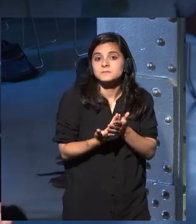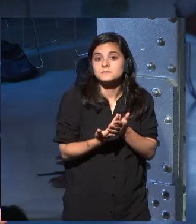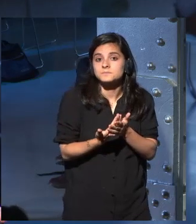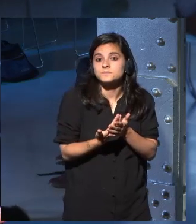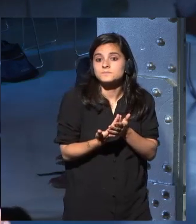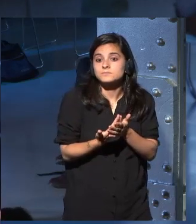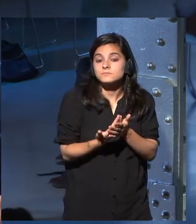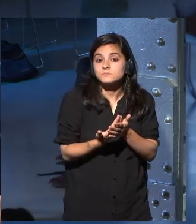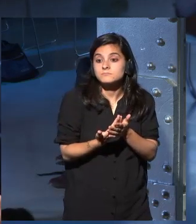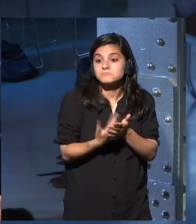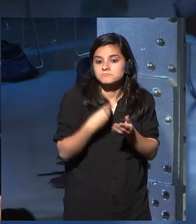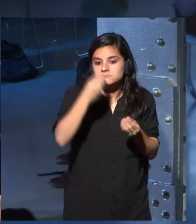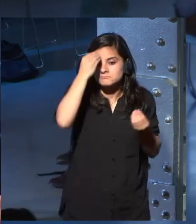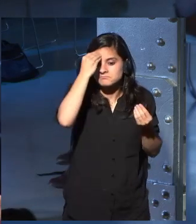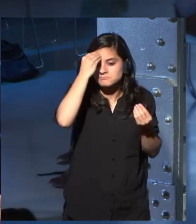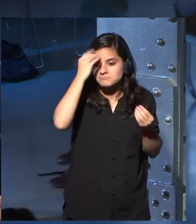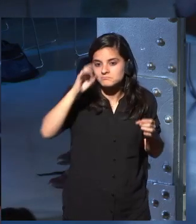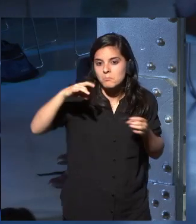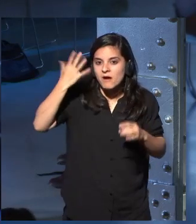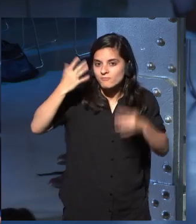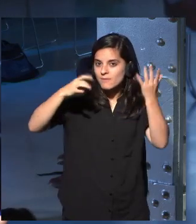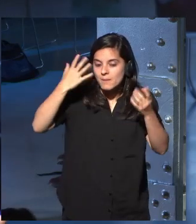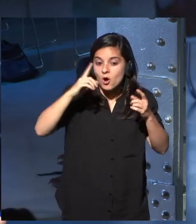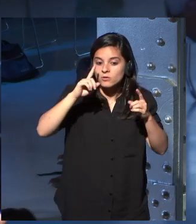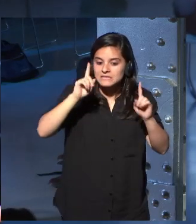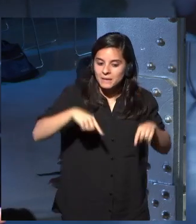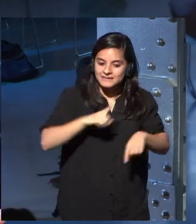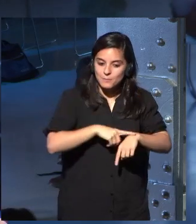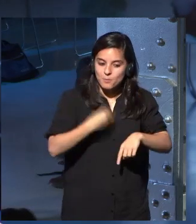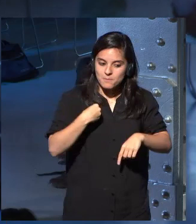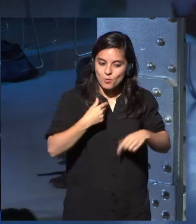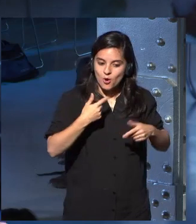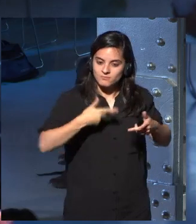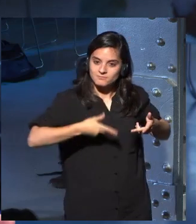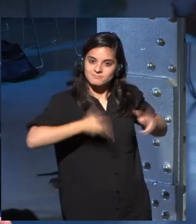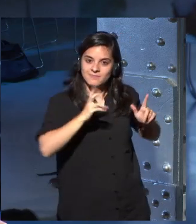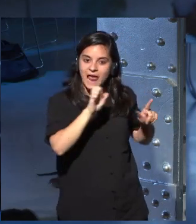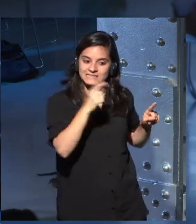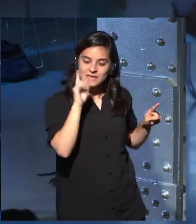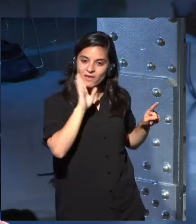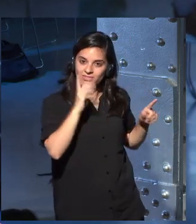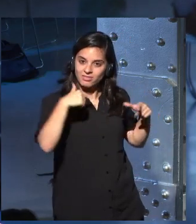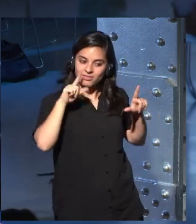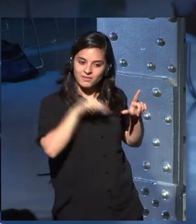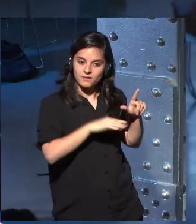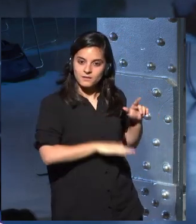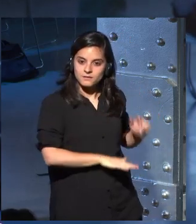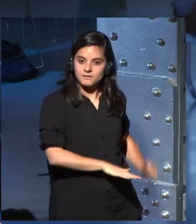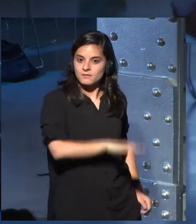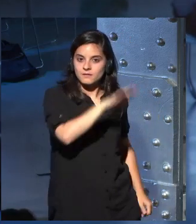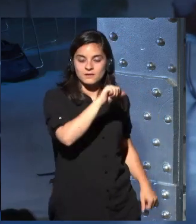own accord, so to speak. I'm not sure that I've ever had control over